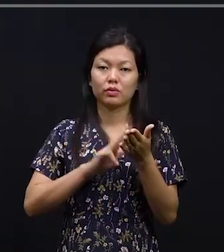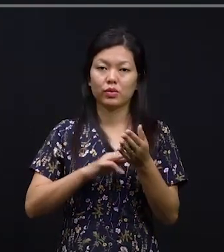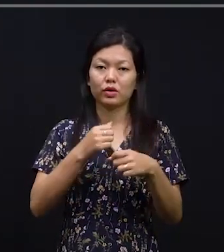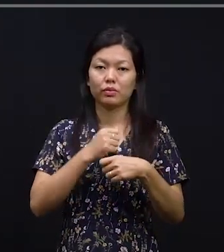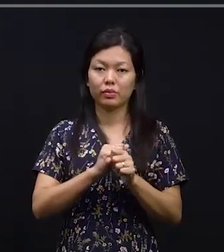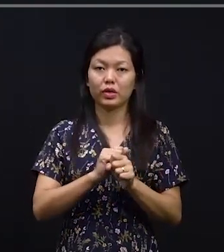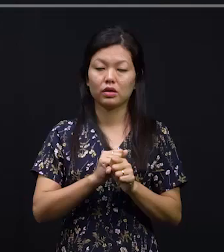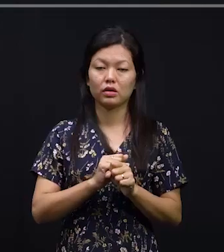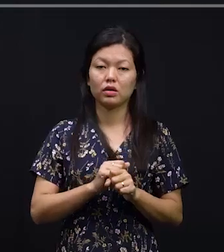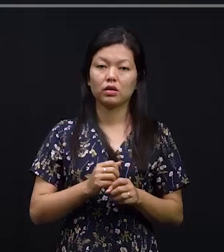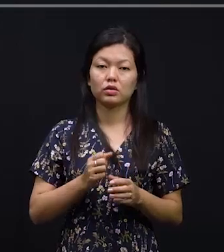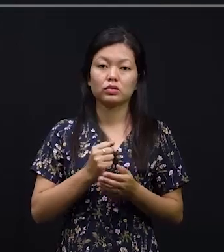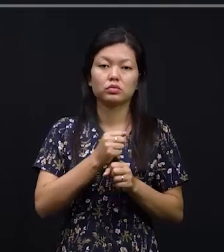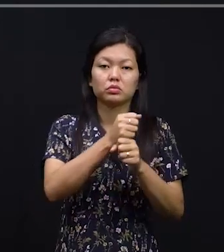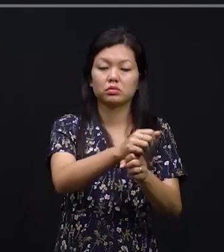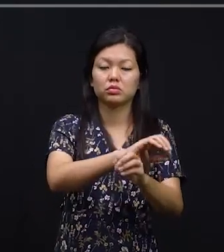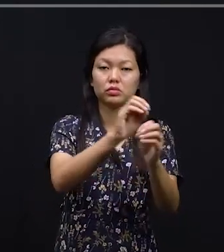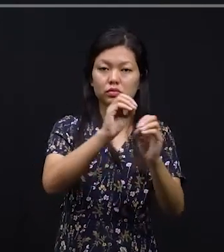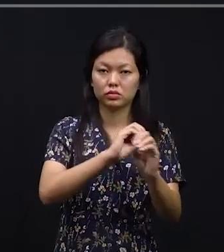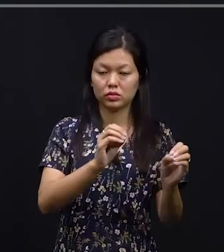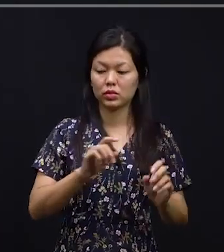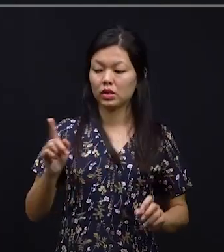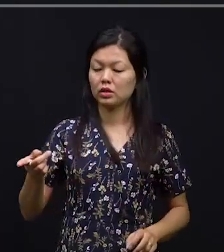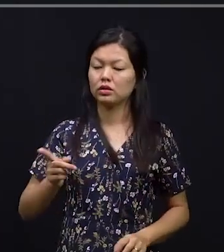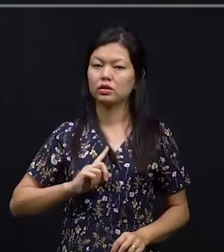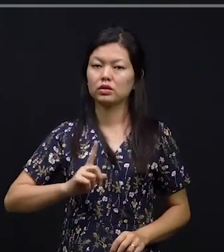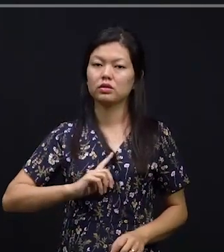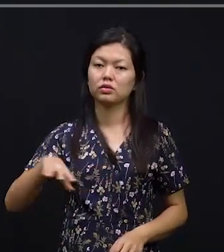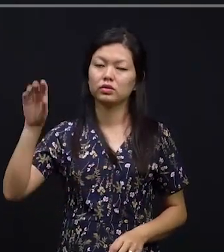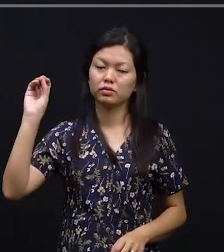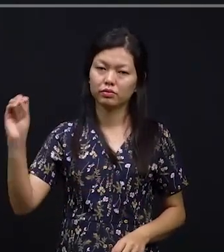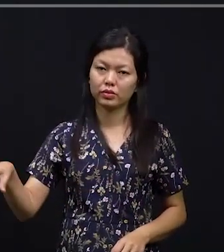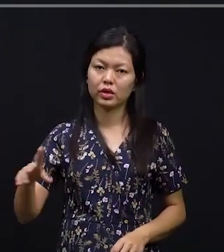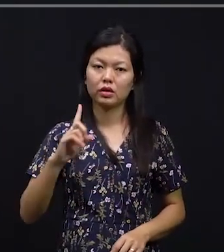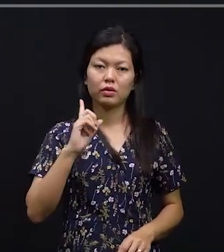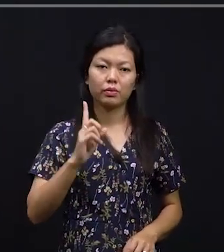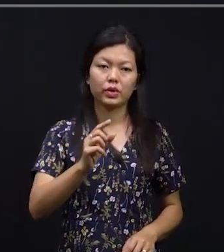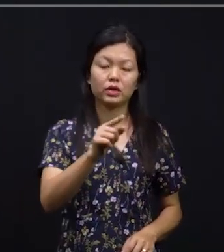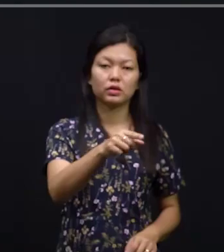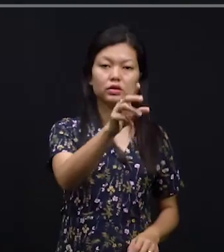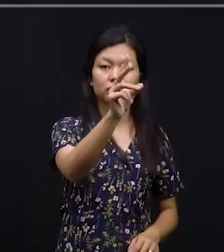still wished the boy back. This shows the attitude of positivity in